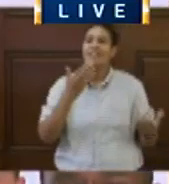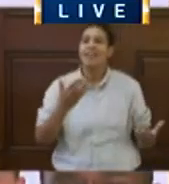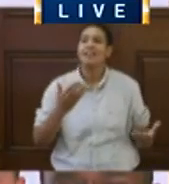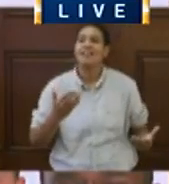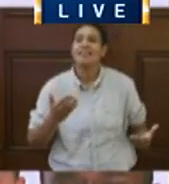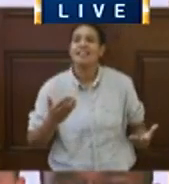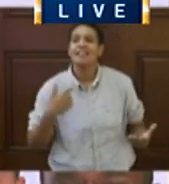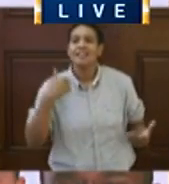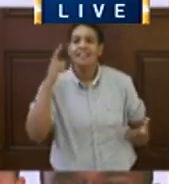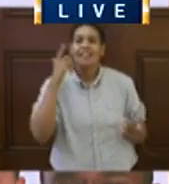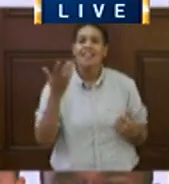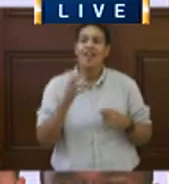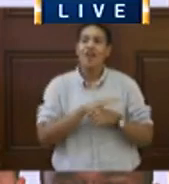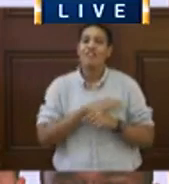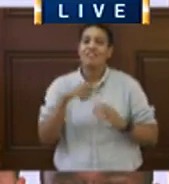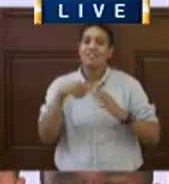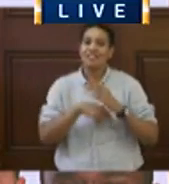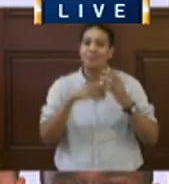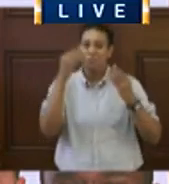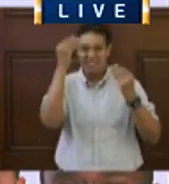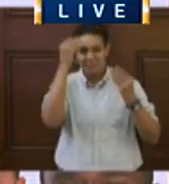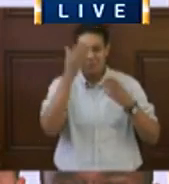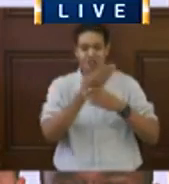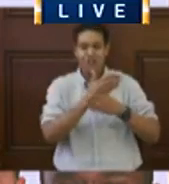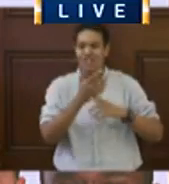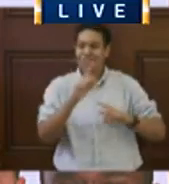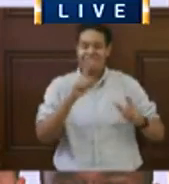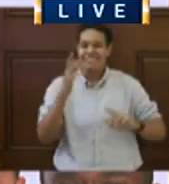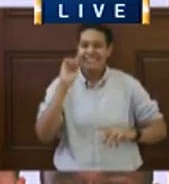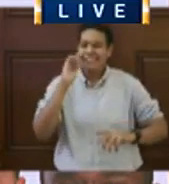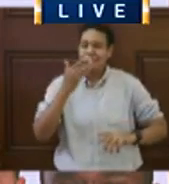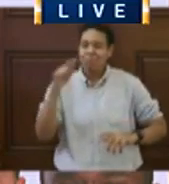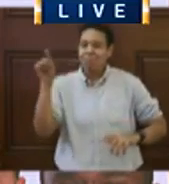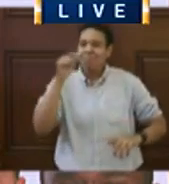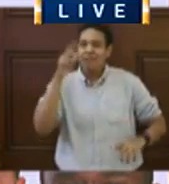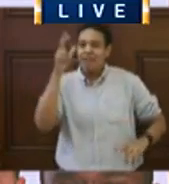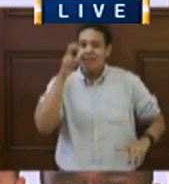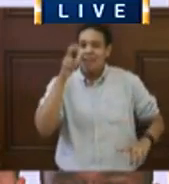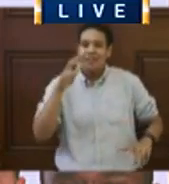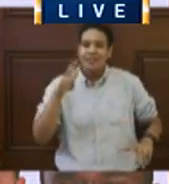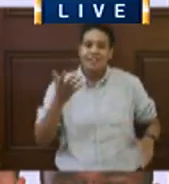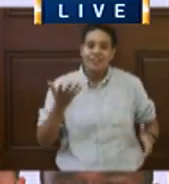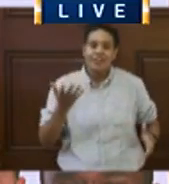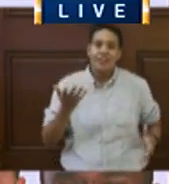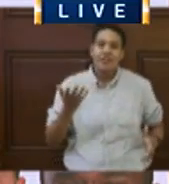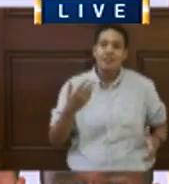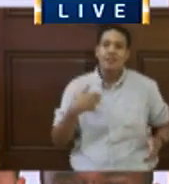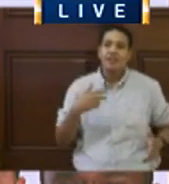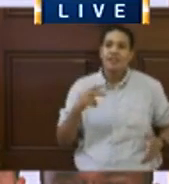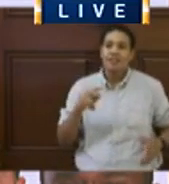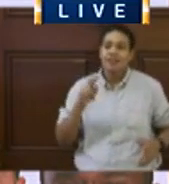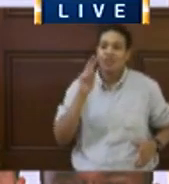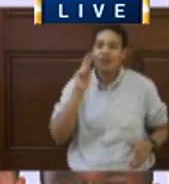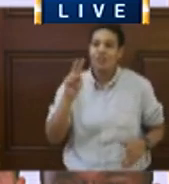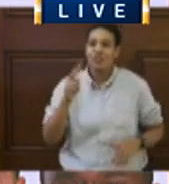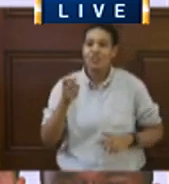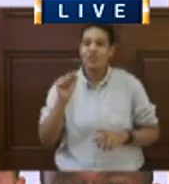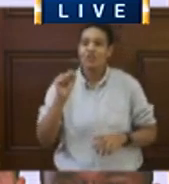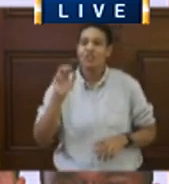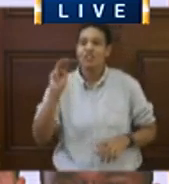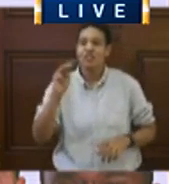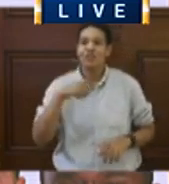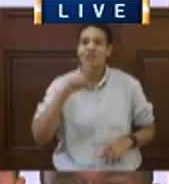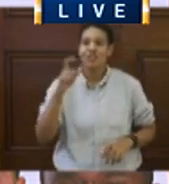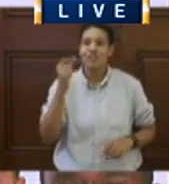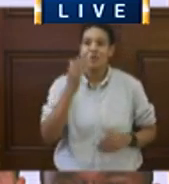a lot of ground. We have a lot more questions, sir, from social media. So you're suggesting that we probably need to do a part